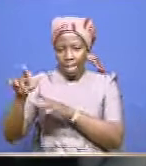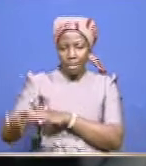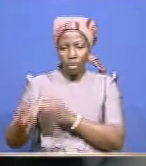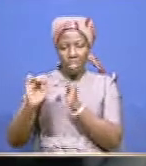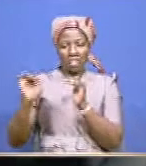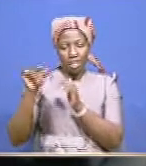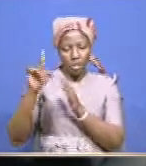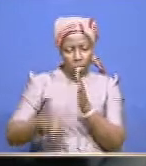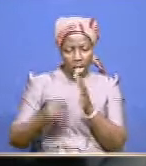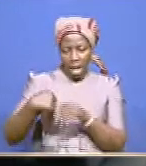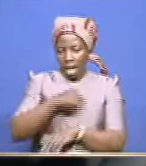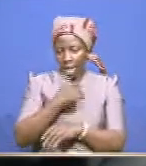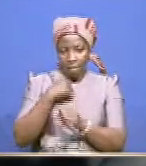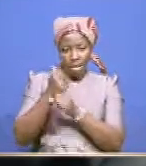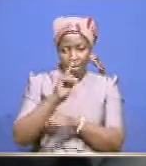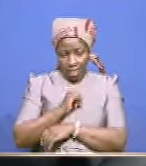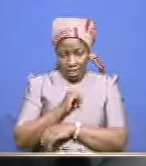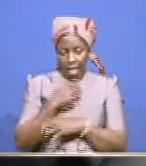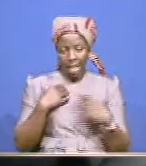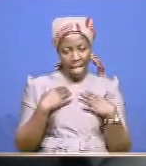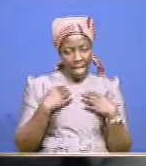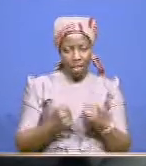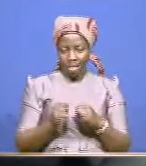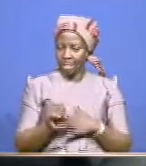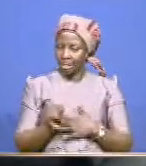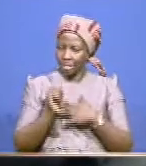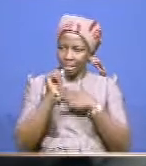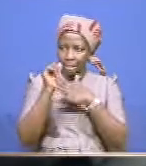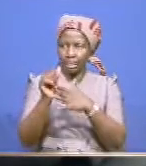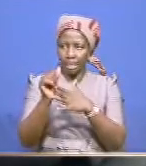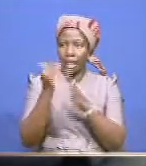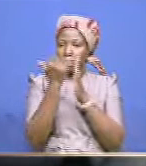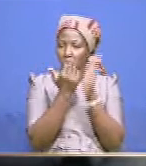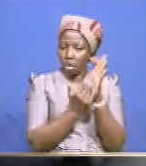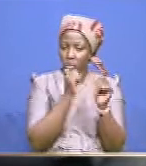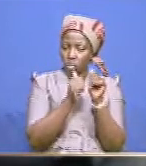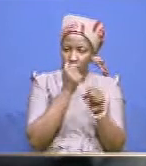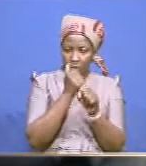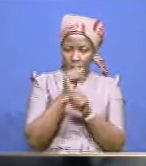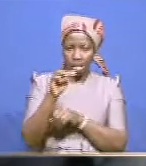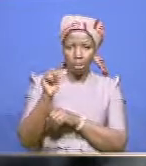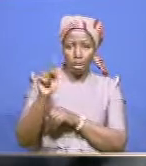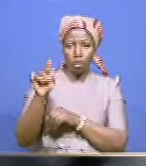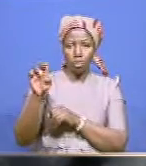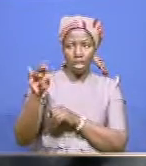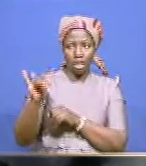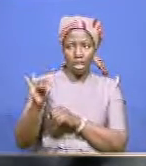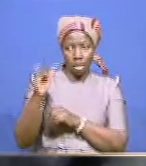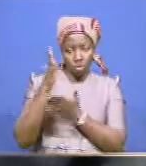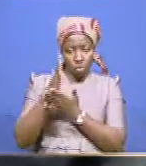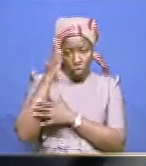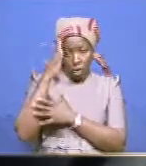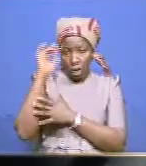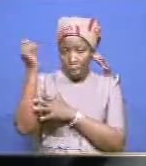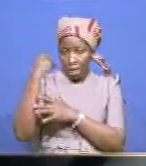what you've been able to do. Health is the leading program that you're doing in Makueni. Of course, we know the president has rolled it